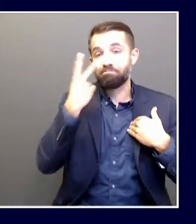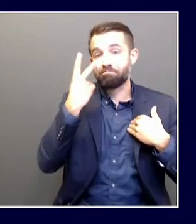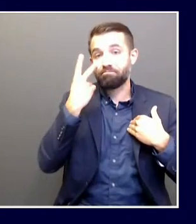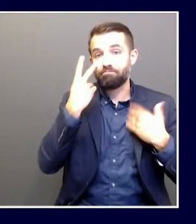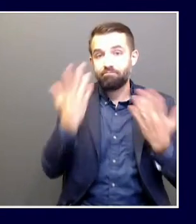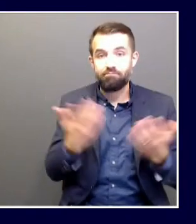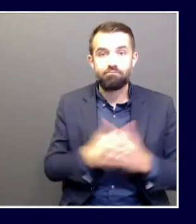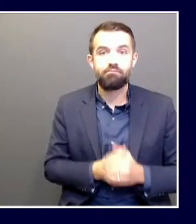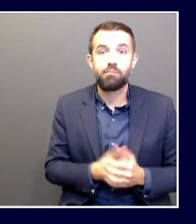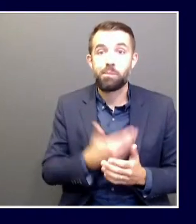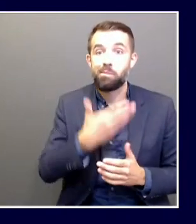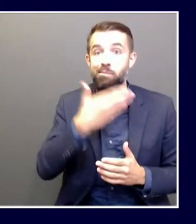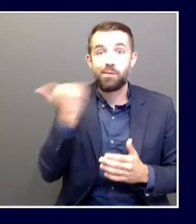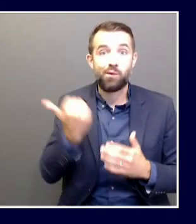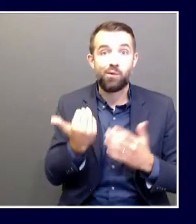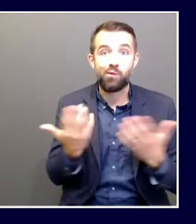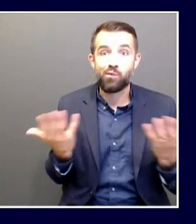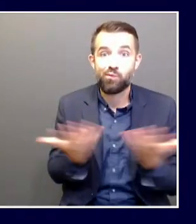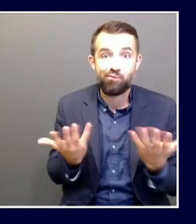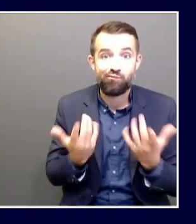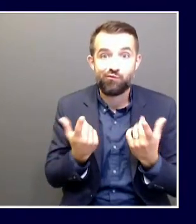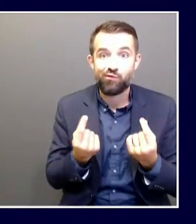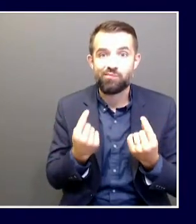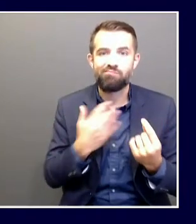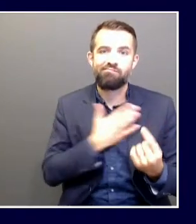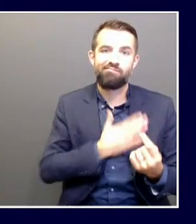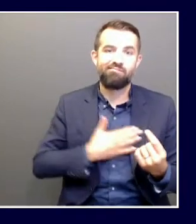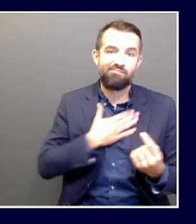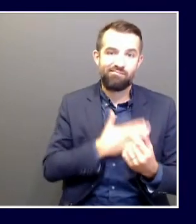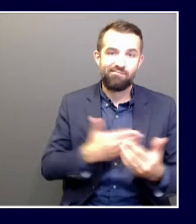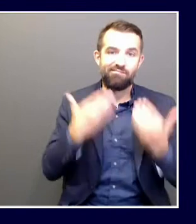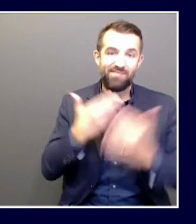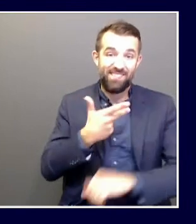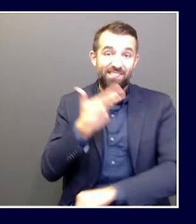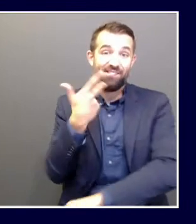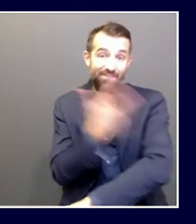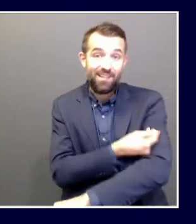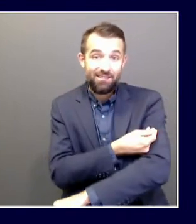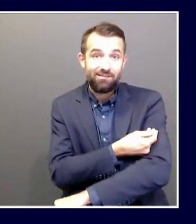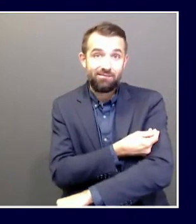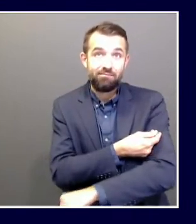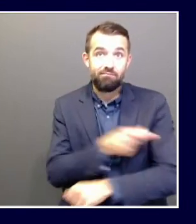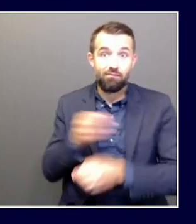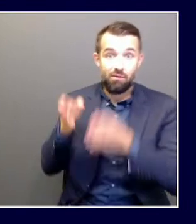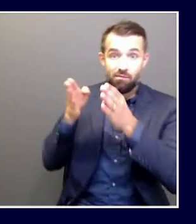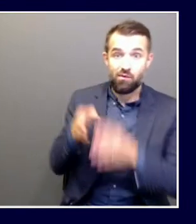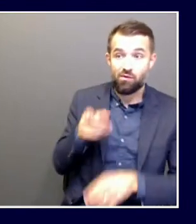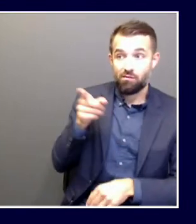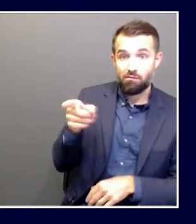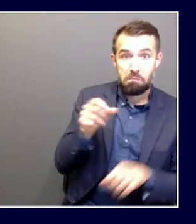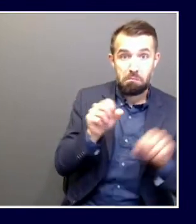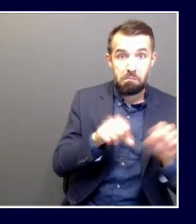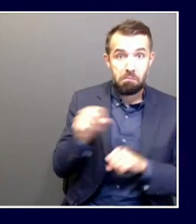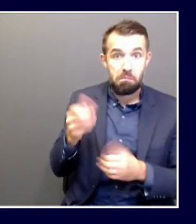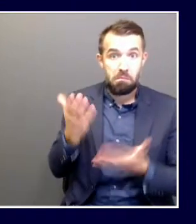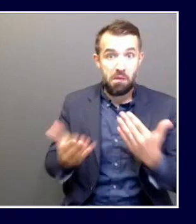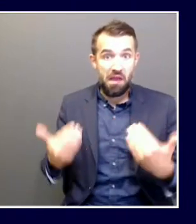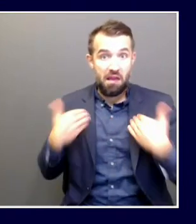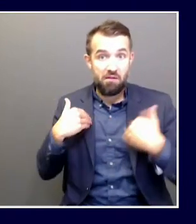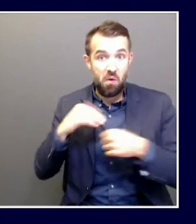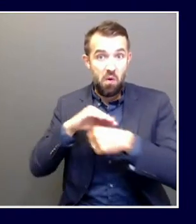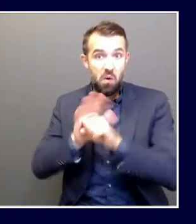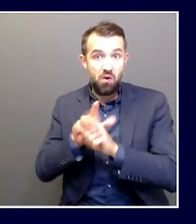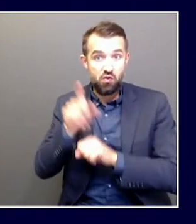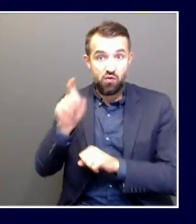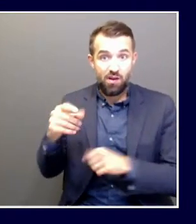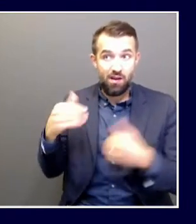from recurring is to get vaccinated, avoid coming into contact with those who may have or do have COVID, all in an effort to